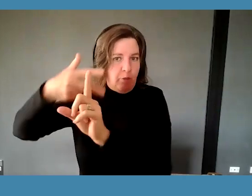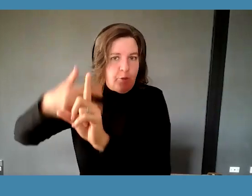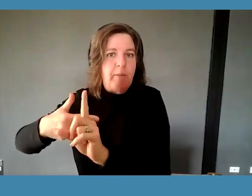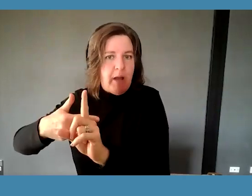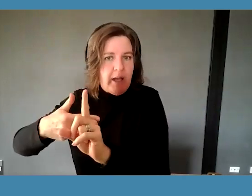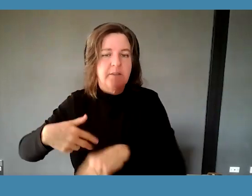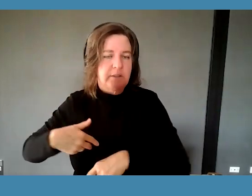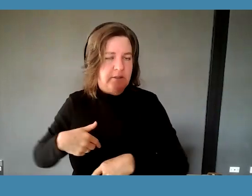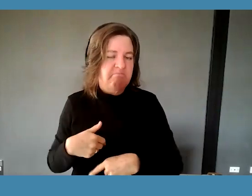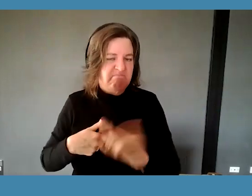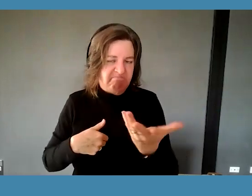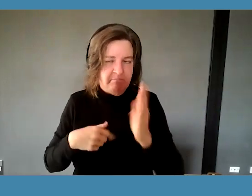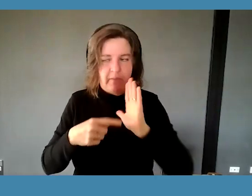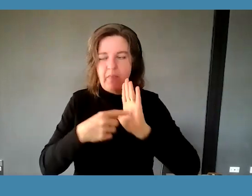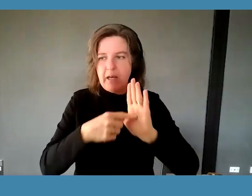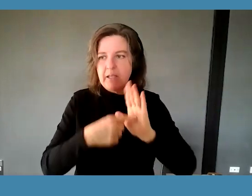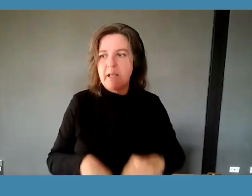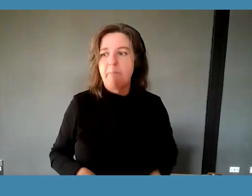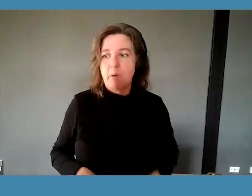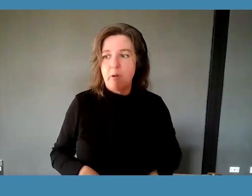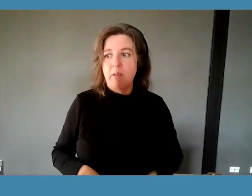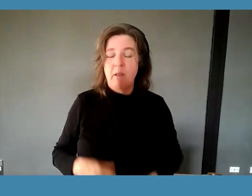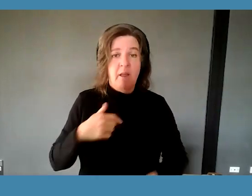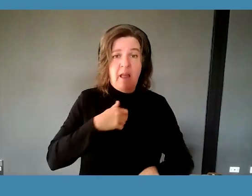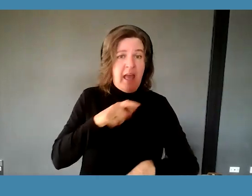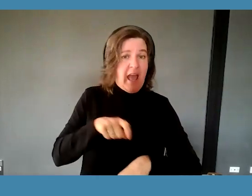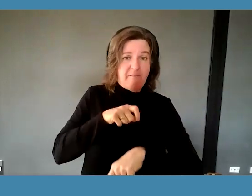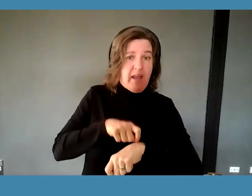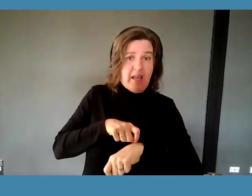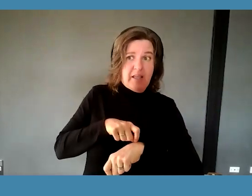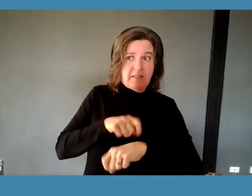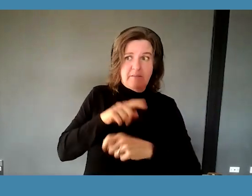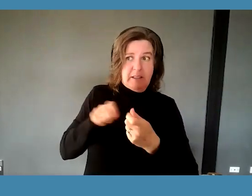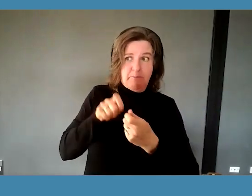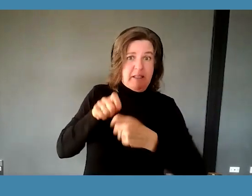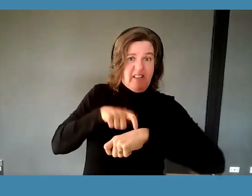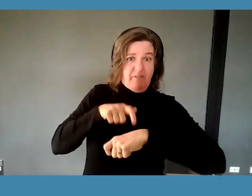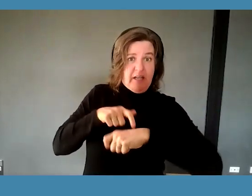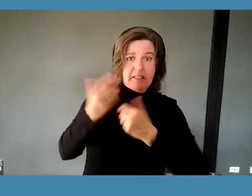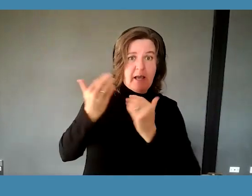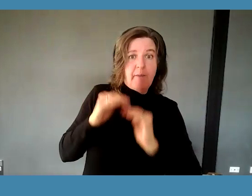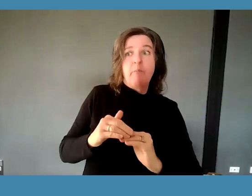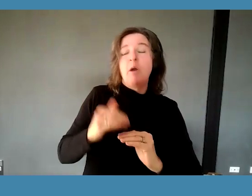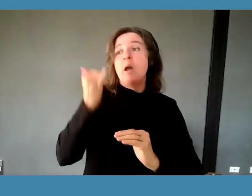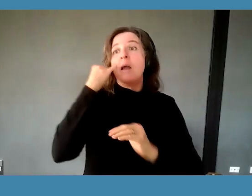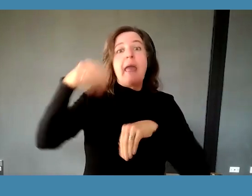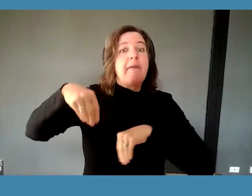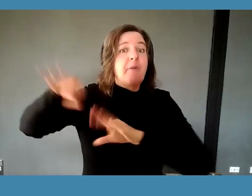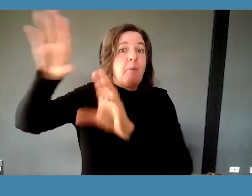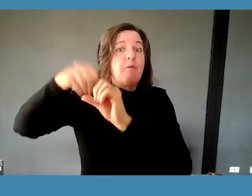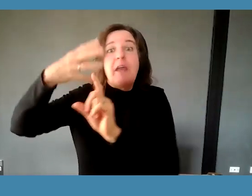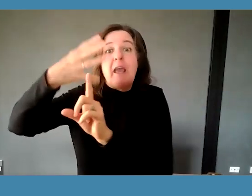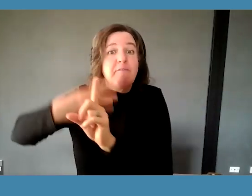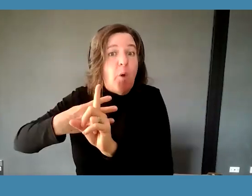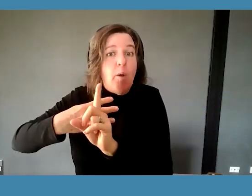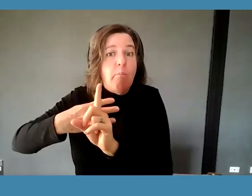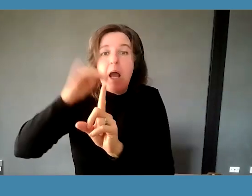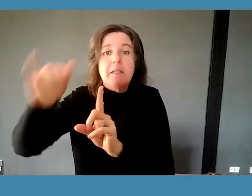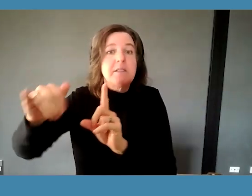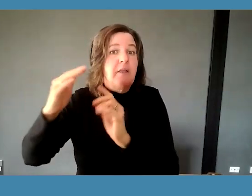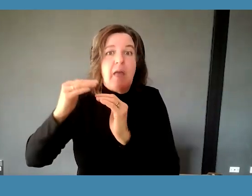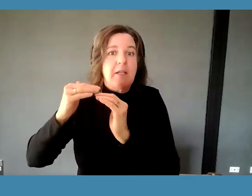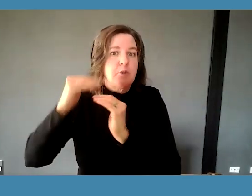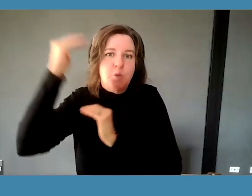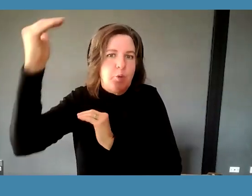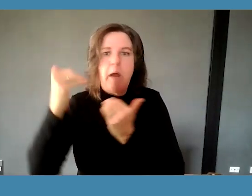I don't know that there is a specific cutoff that if they're moving in 4 months, that's too far away, wait a month. But